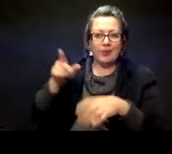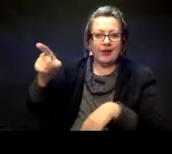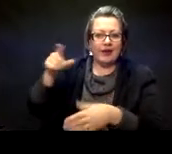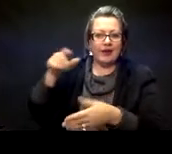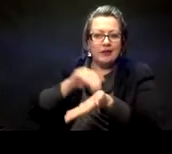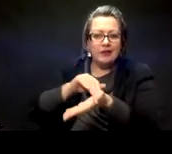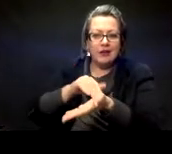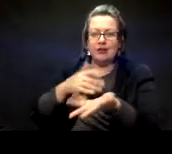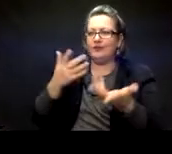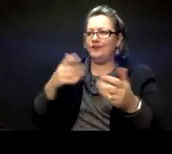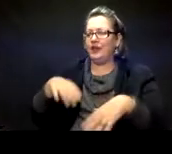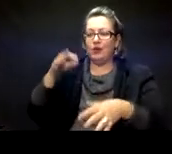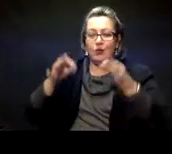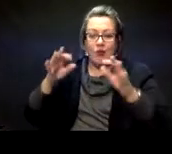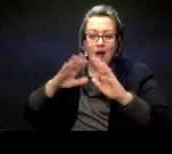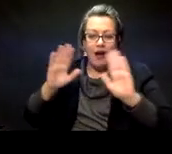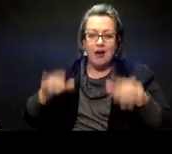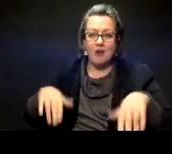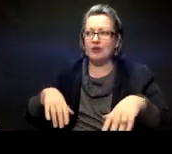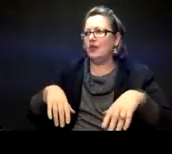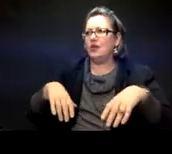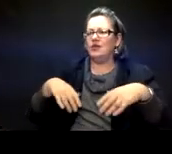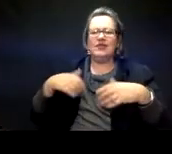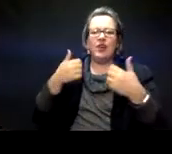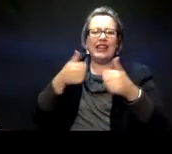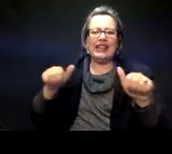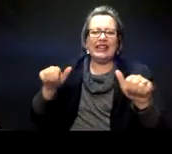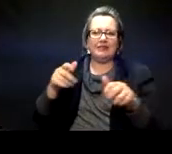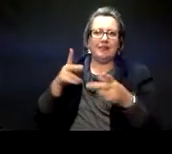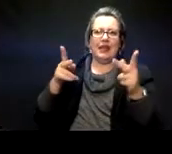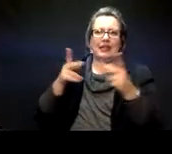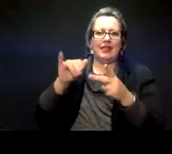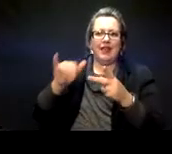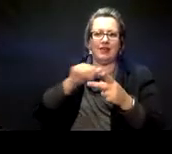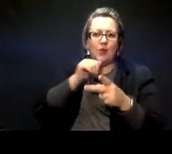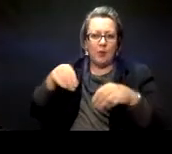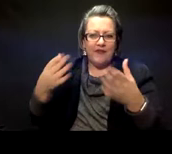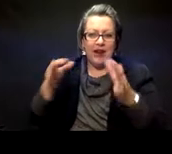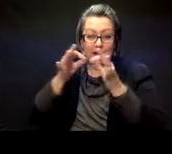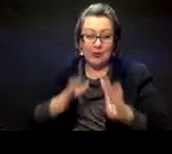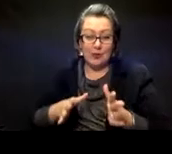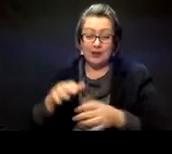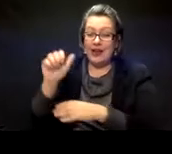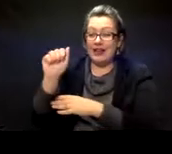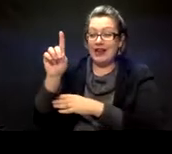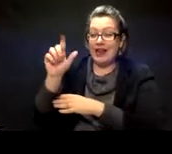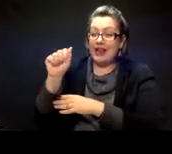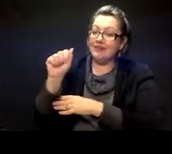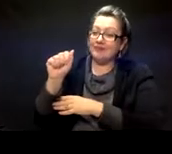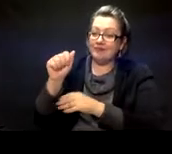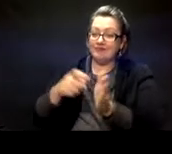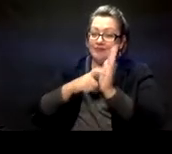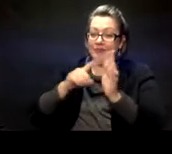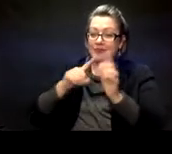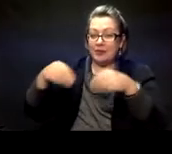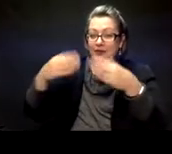there is no communication, like no interpreter at a doctor's office or the courthouse, or any place that does not